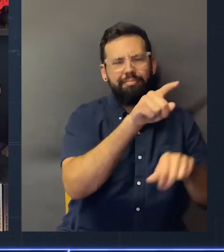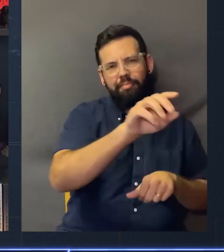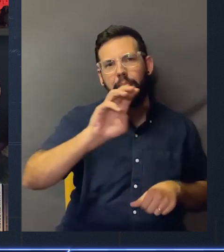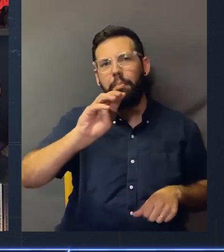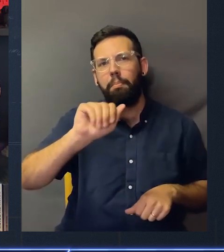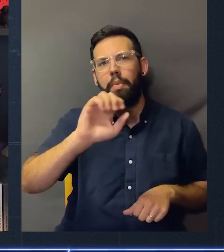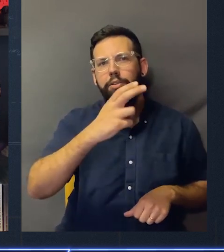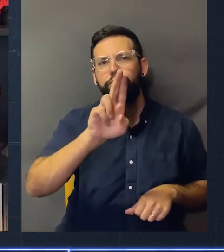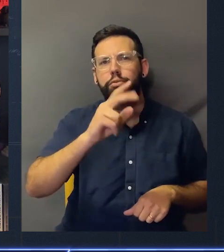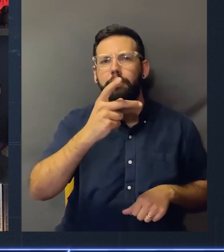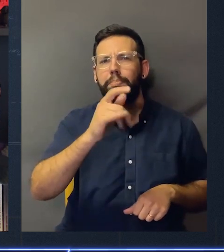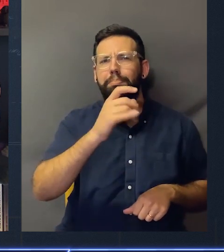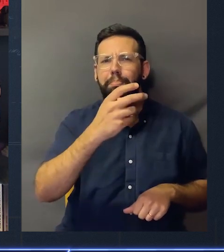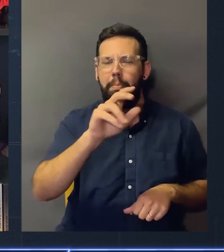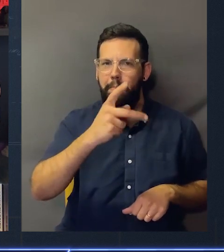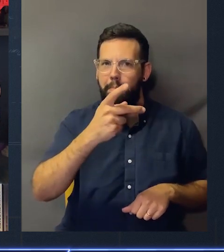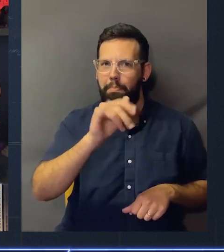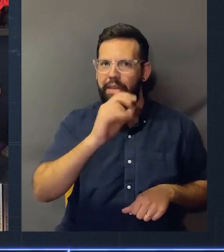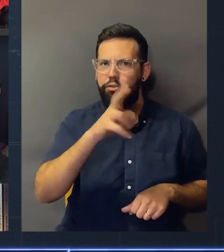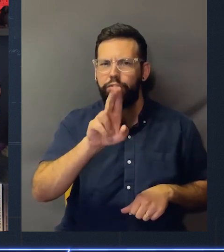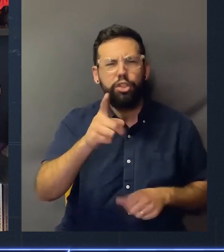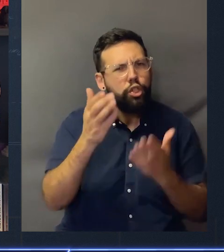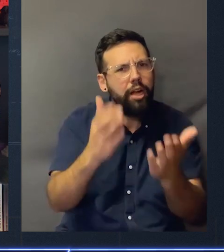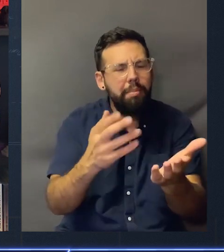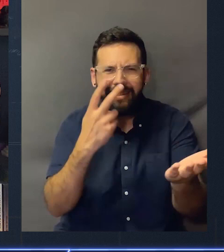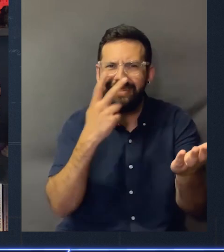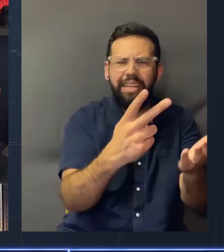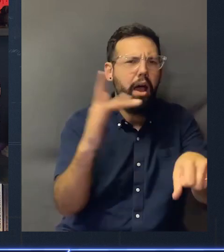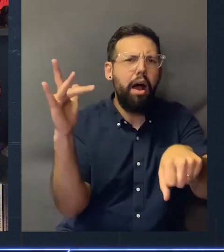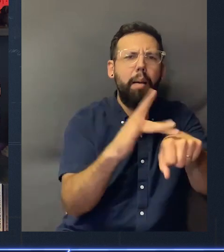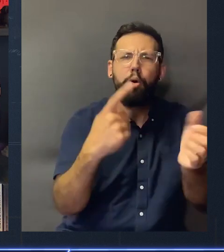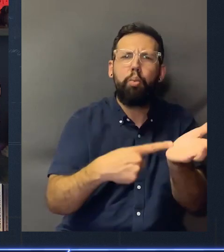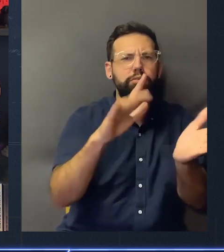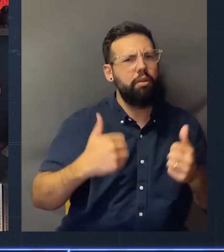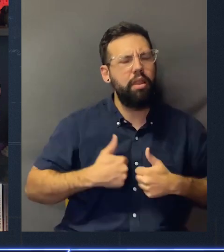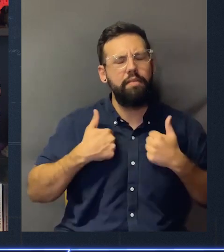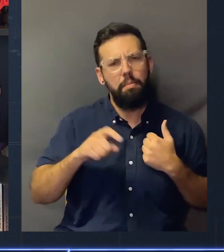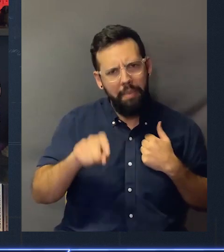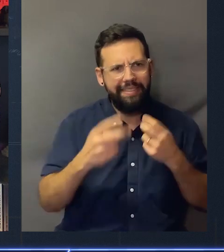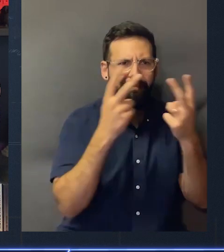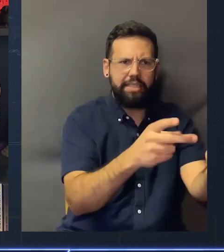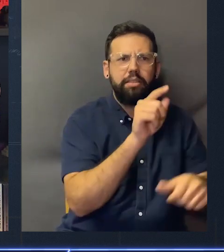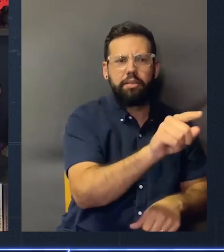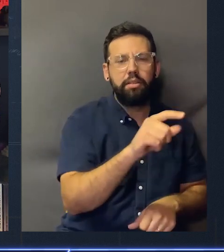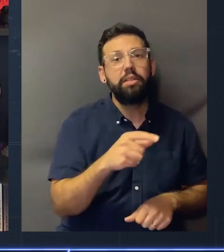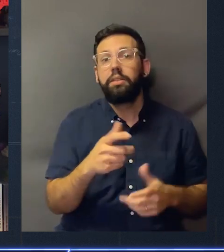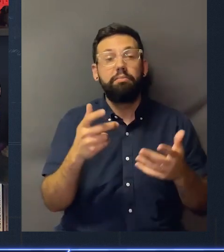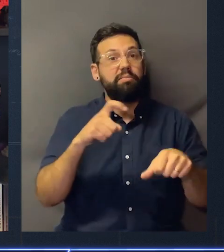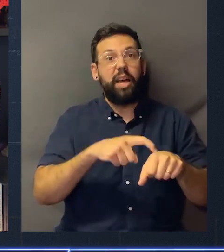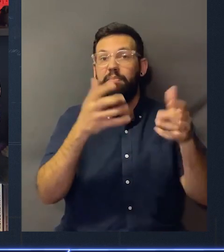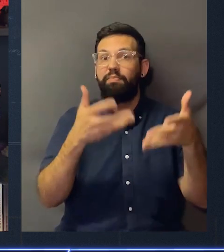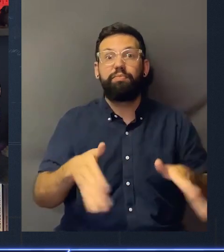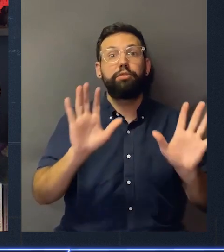Picchu. Highly recommended, by the way. Make sure to see Machu Picchu at some point in your life. We wrap up our time there. We hop on the